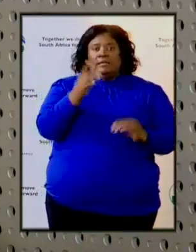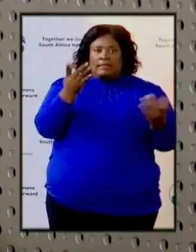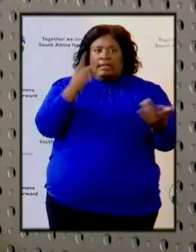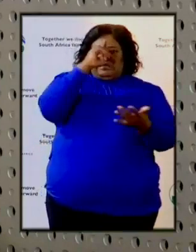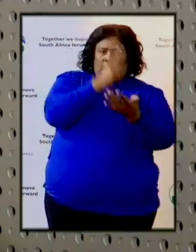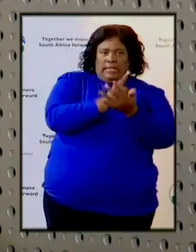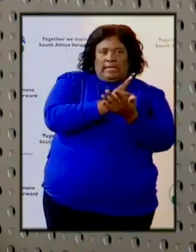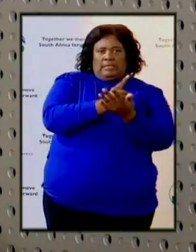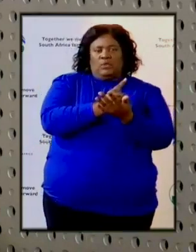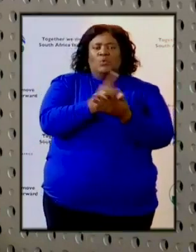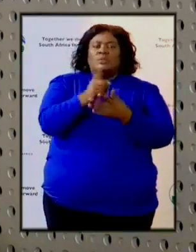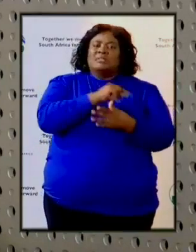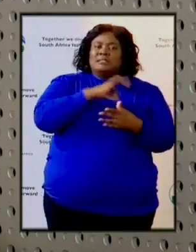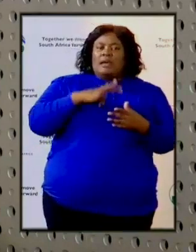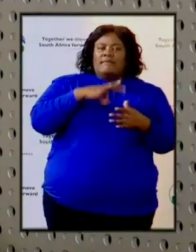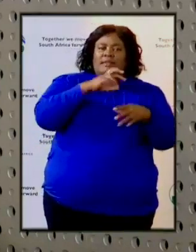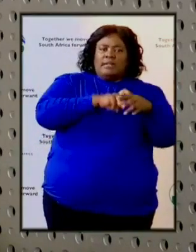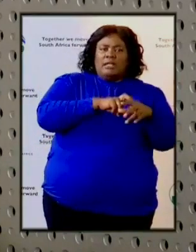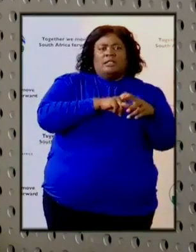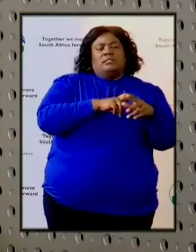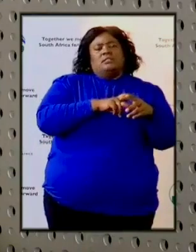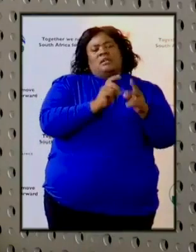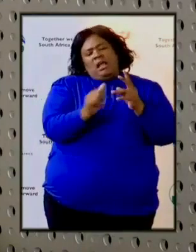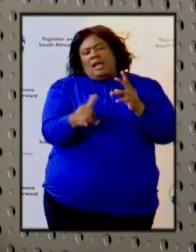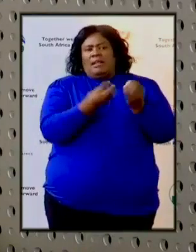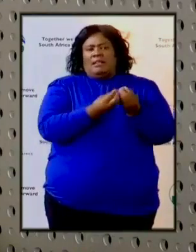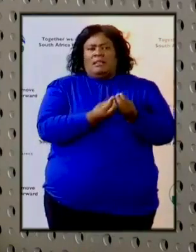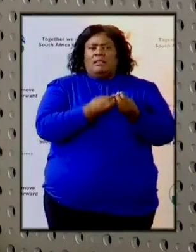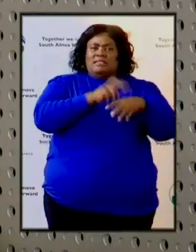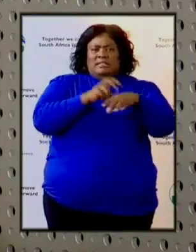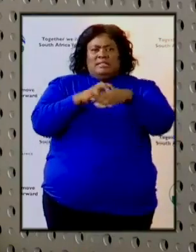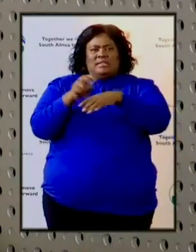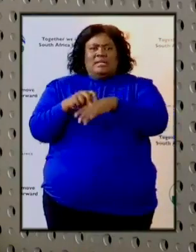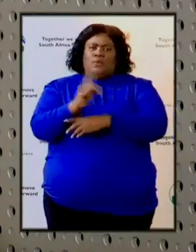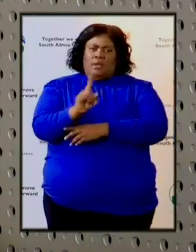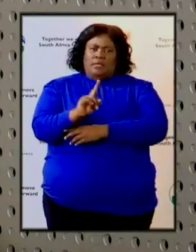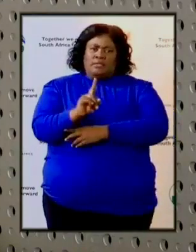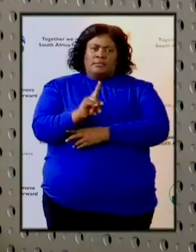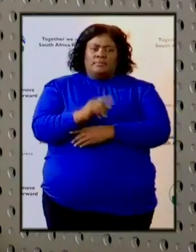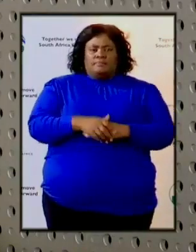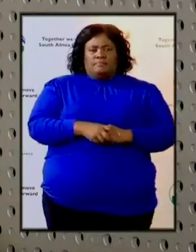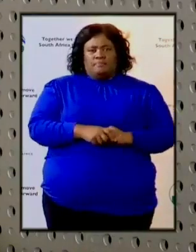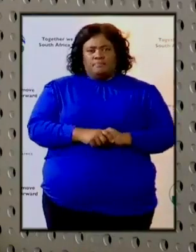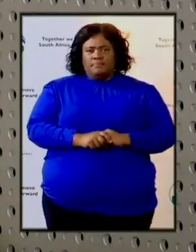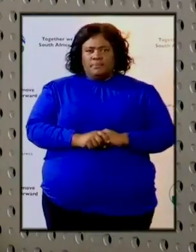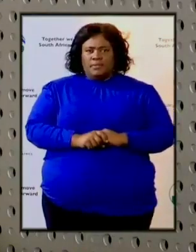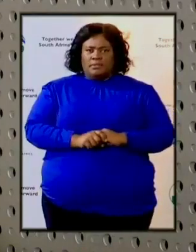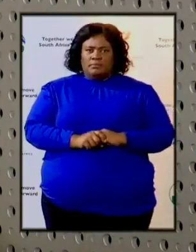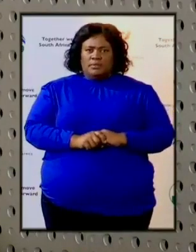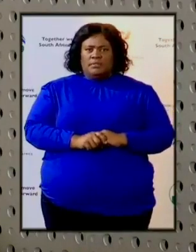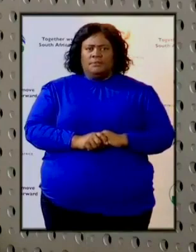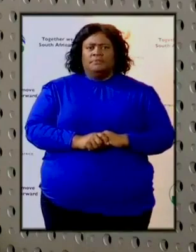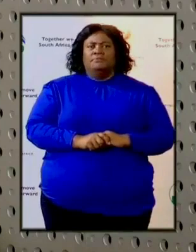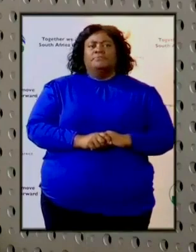staff do they need for the work they have to do for now. Medical and